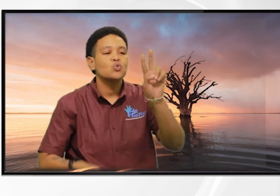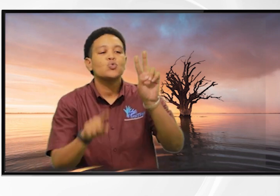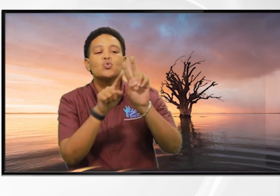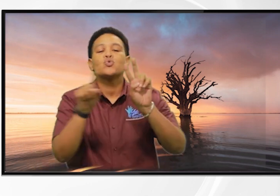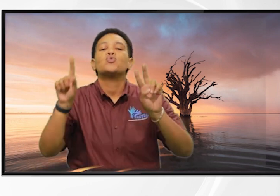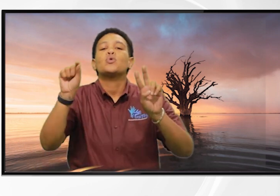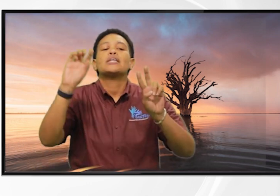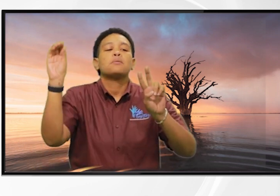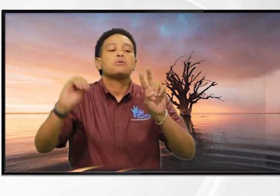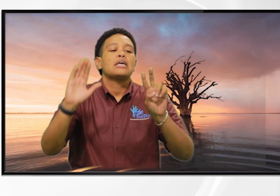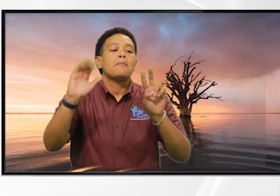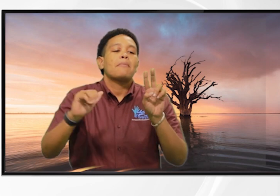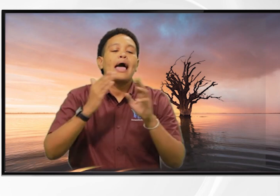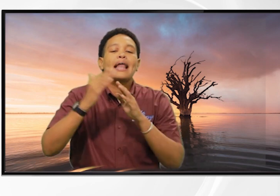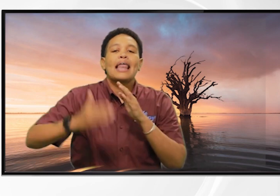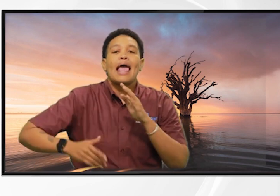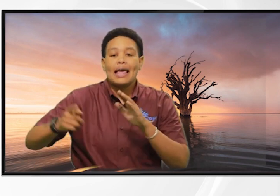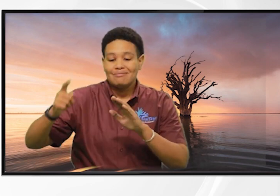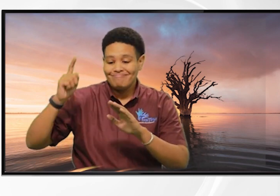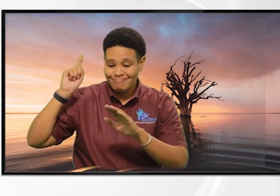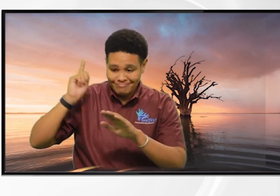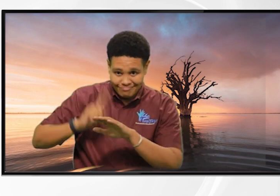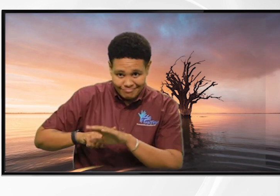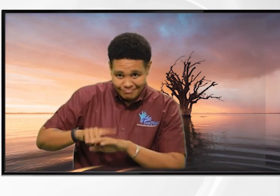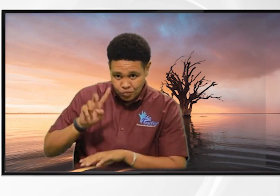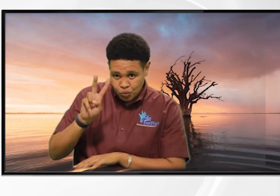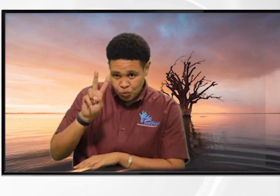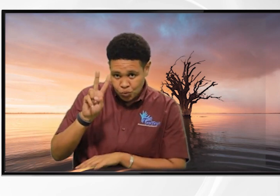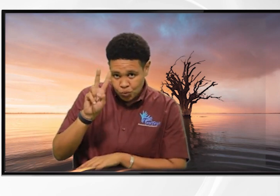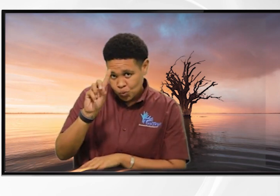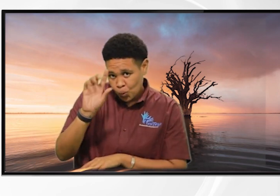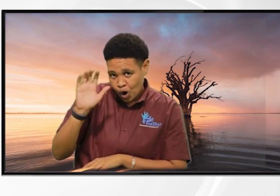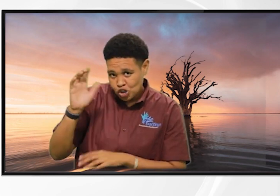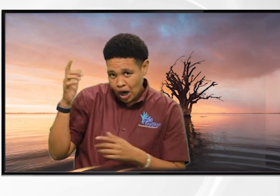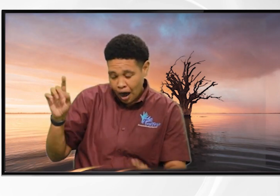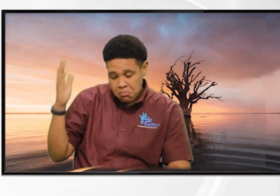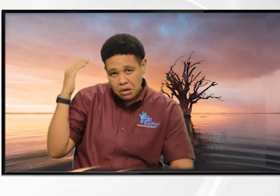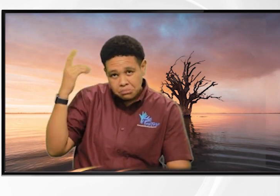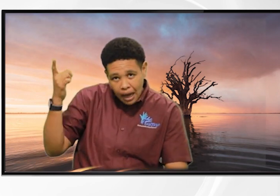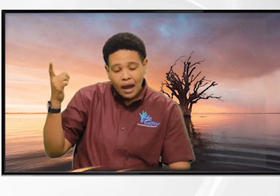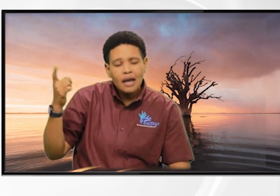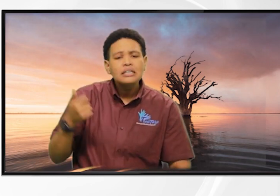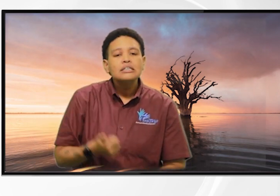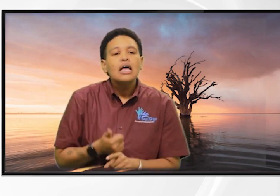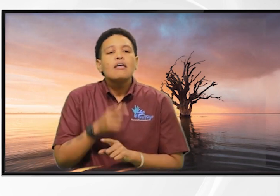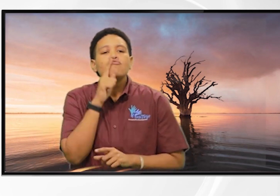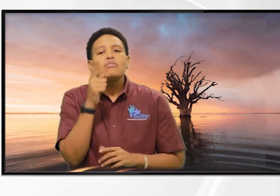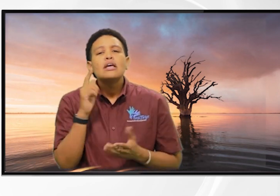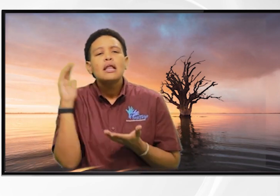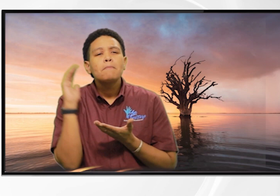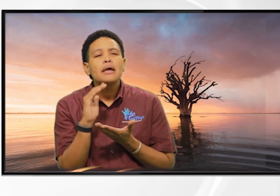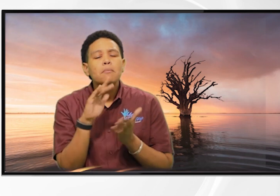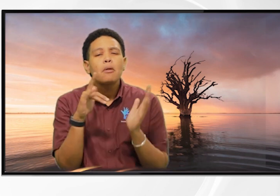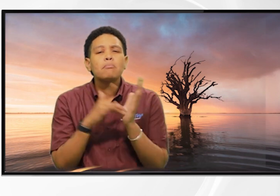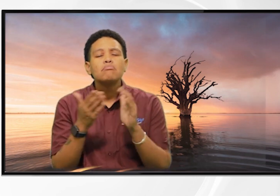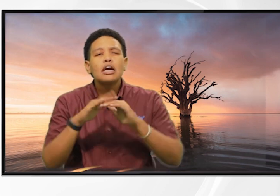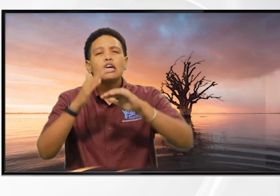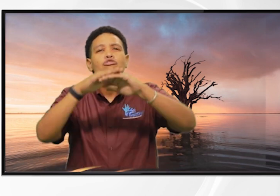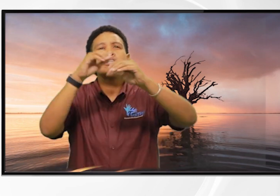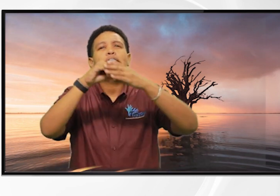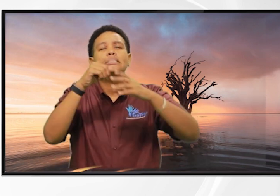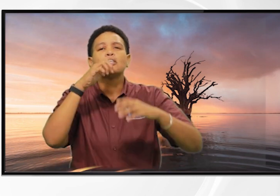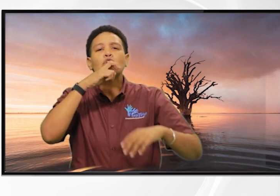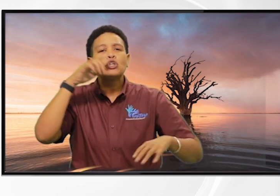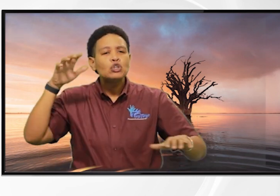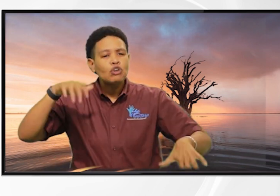to 20% by the end of the century. There is, in contrast, a minimal increase in rainfall during the